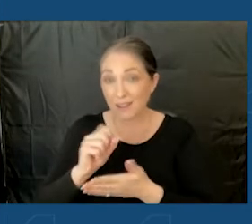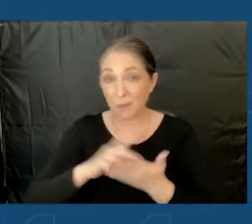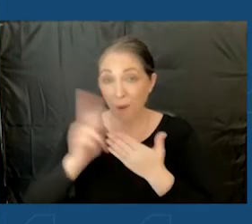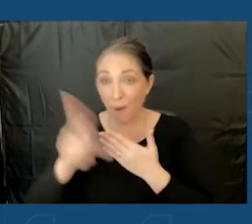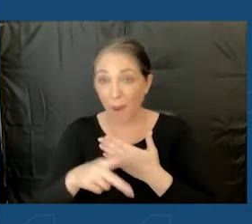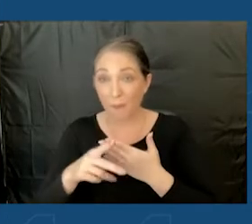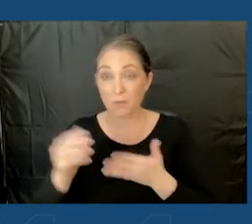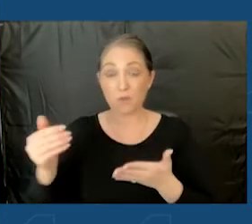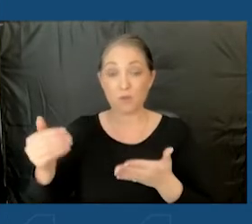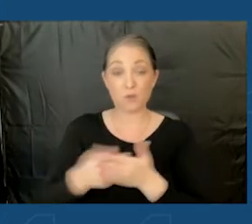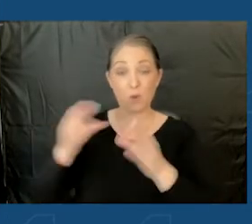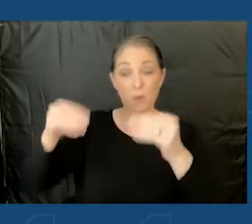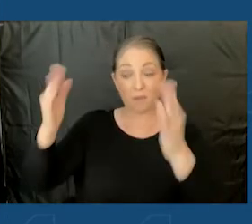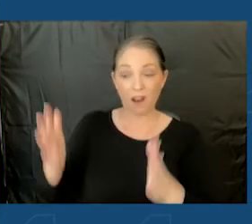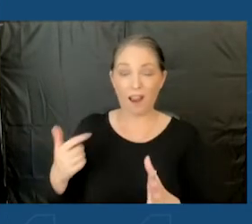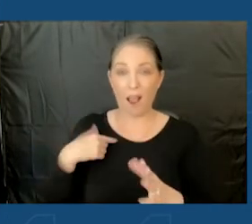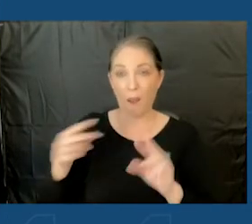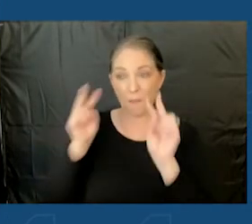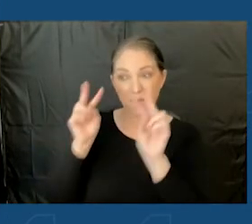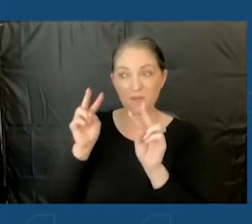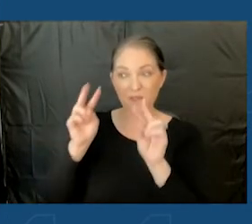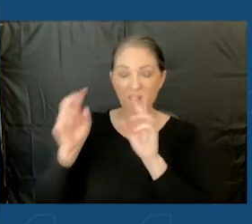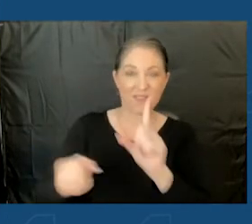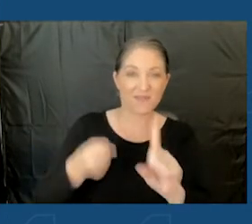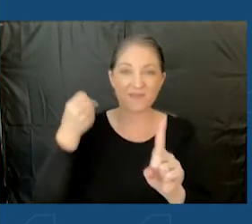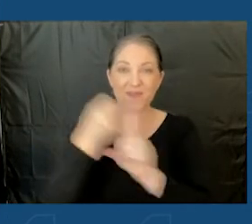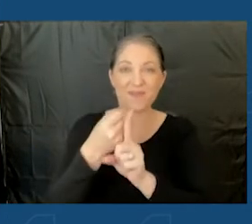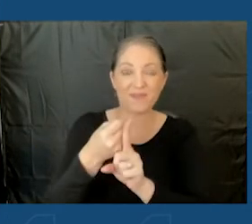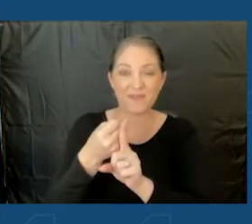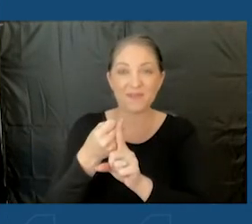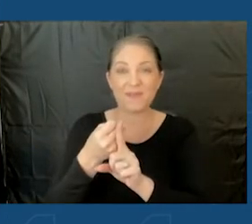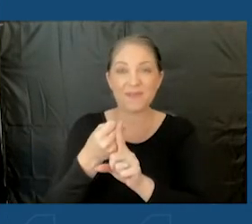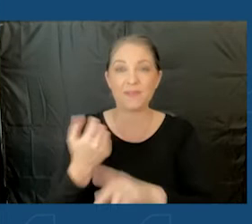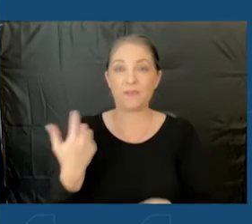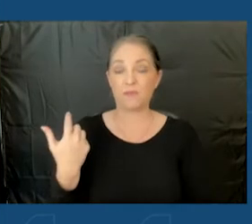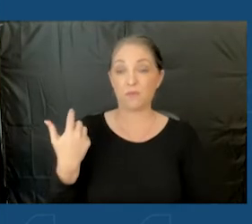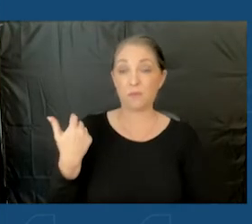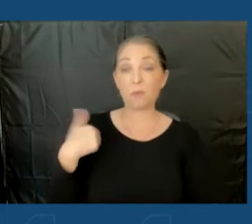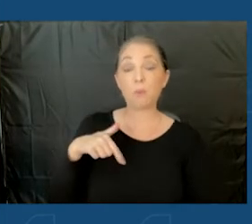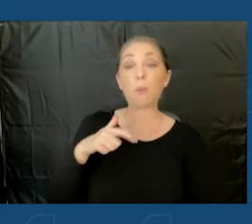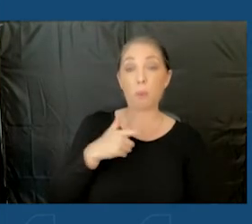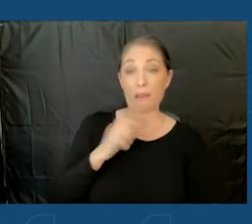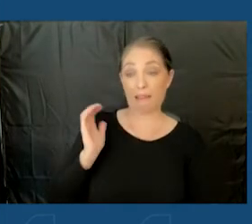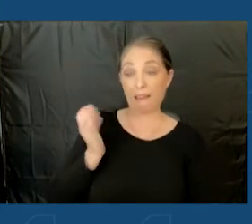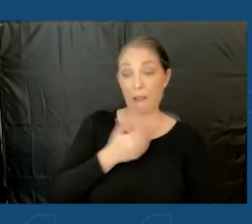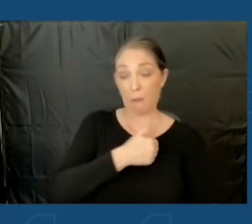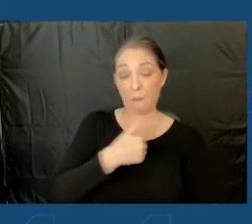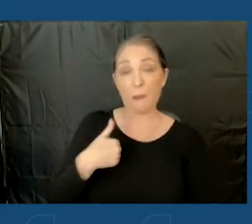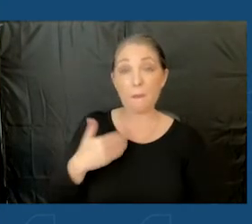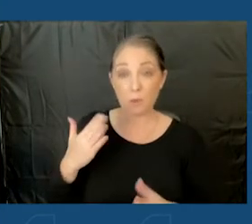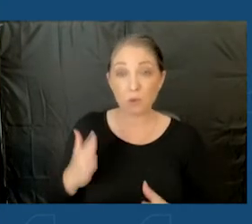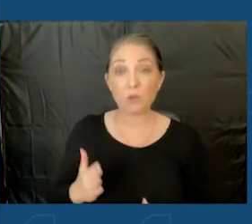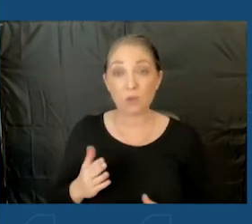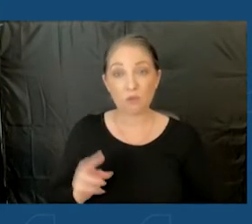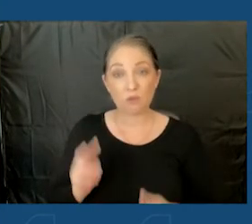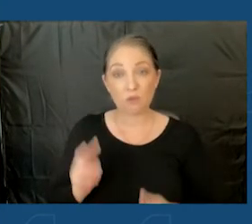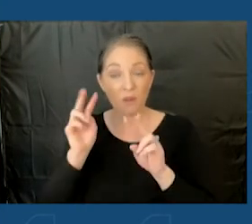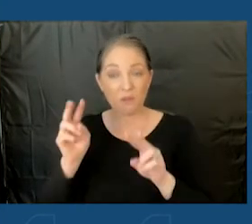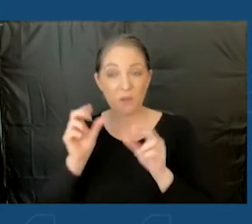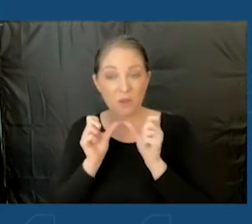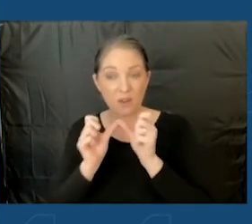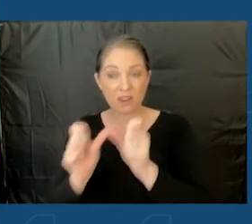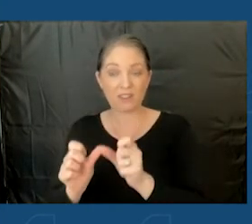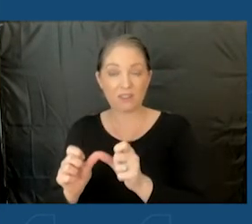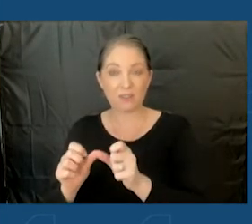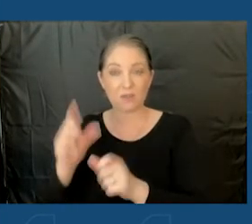more impact we can make. We and our coalition members look forward to continuing to work alongside